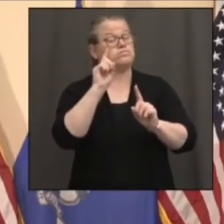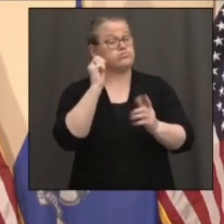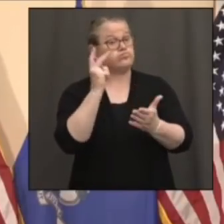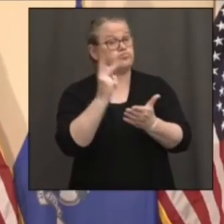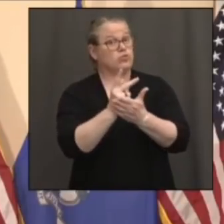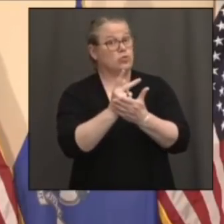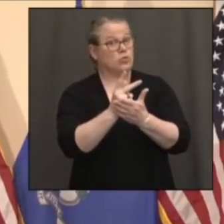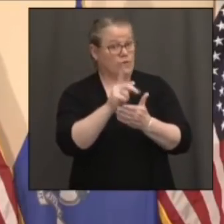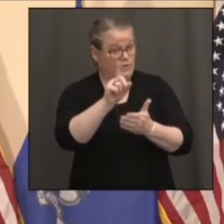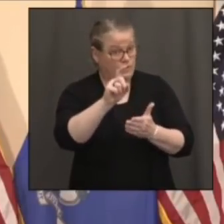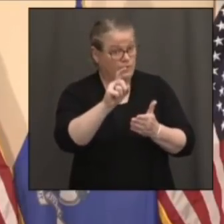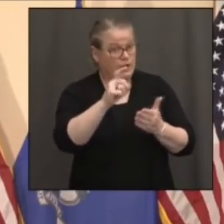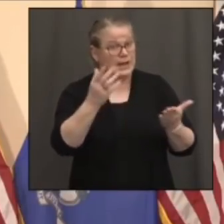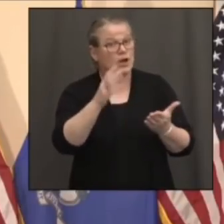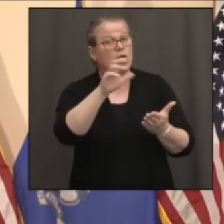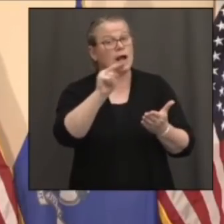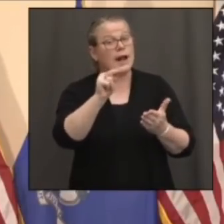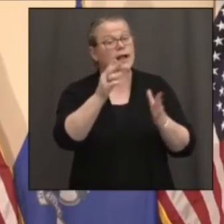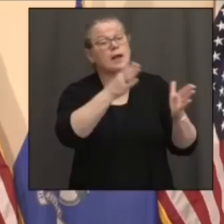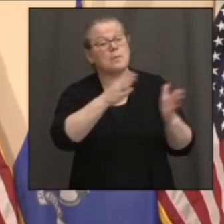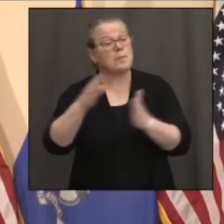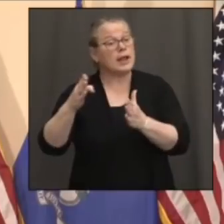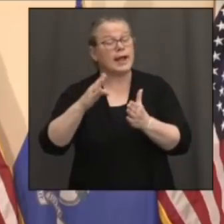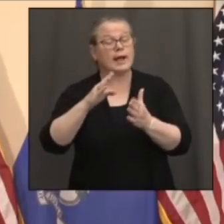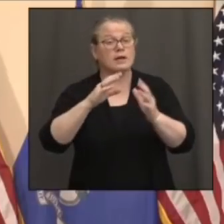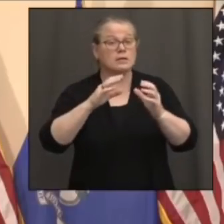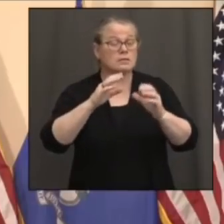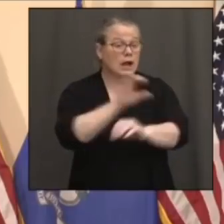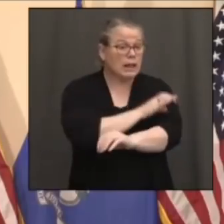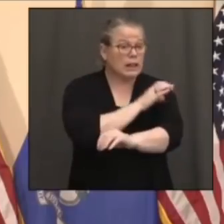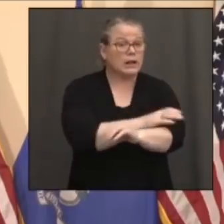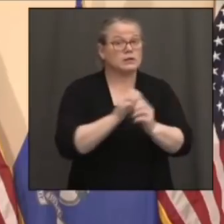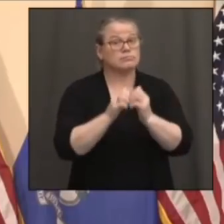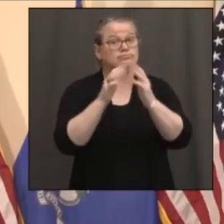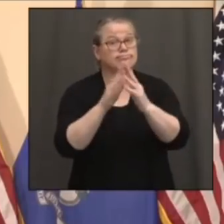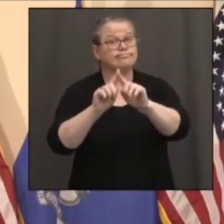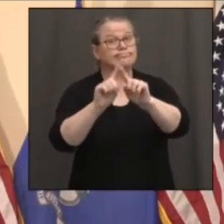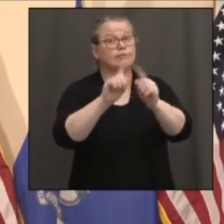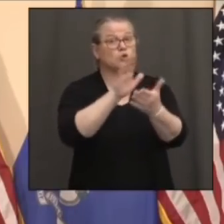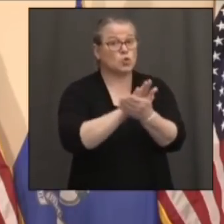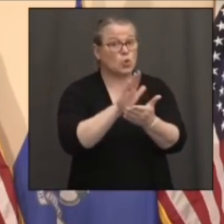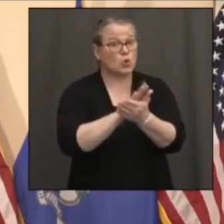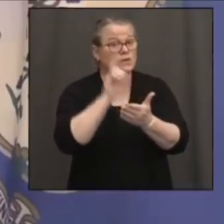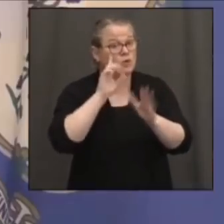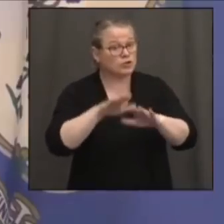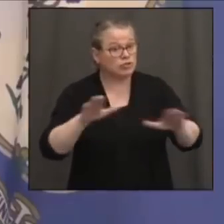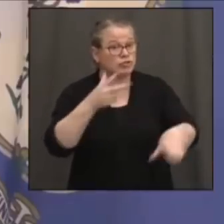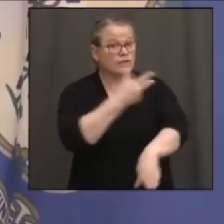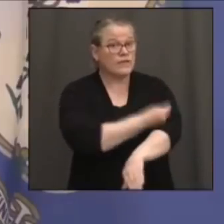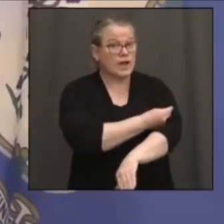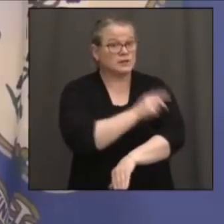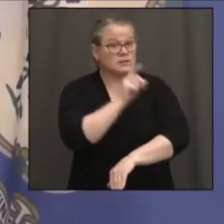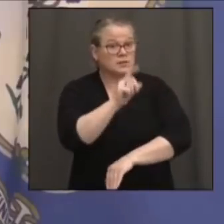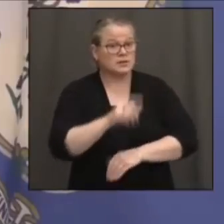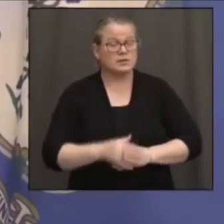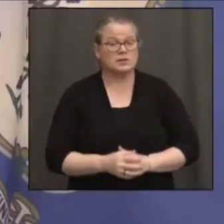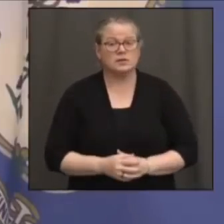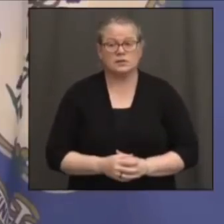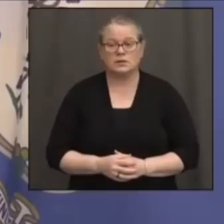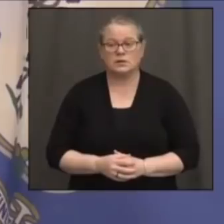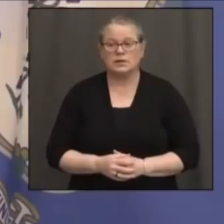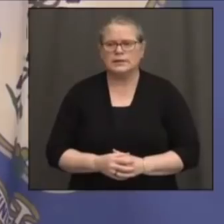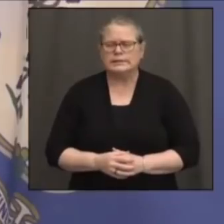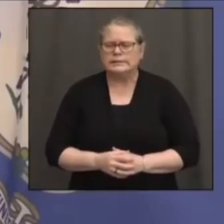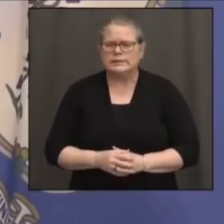up clinics in Connecticut schools to get those children vaccinated? Yeah, I'm not sure we're going to have them in time for this school